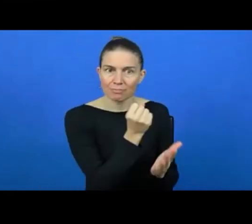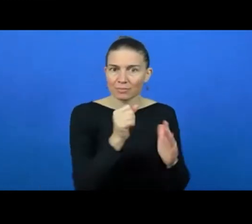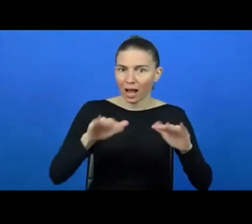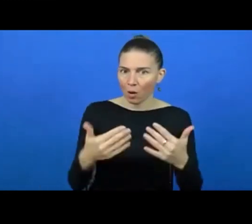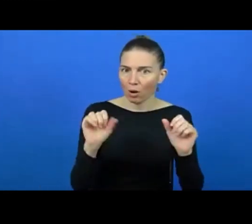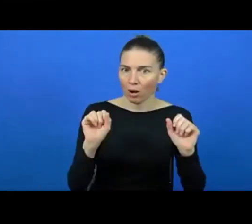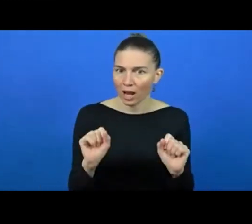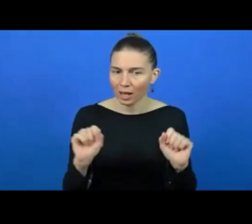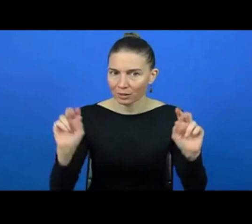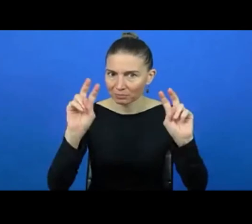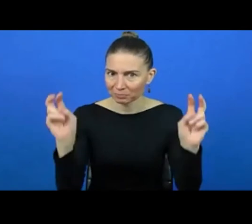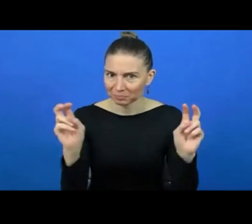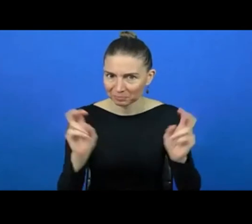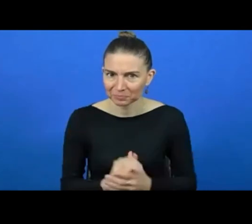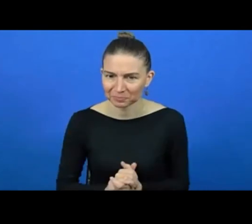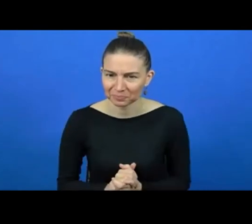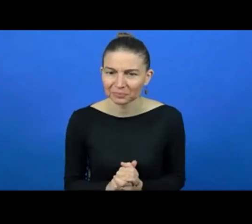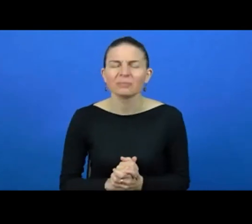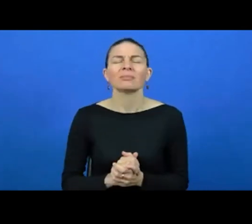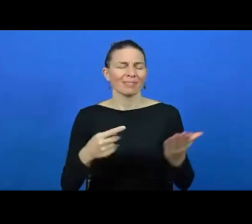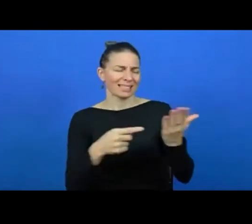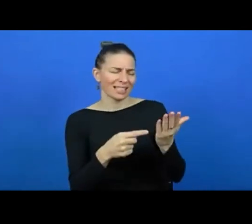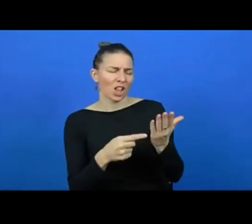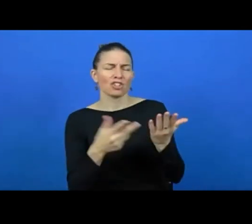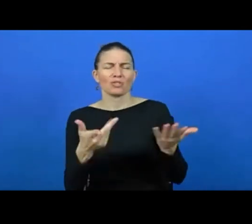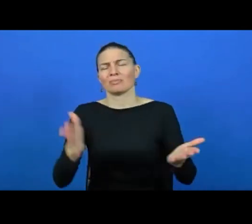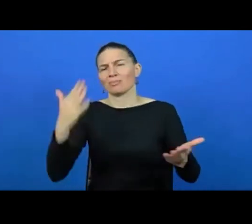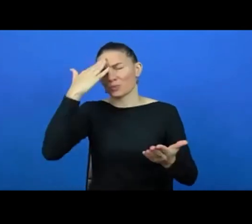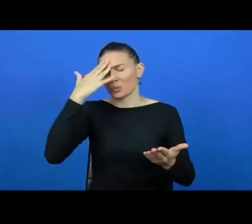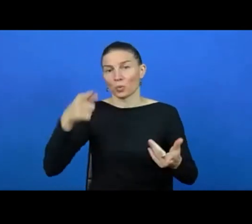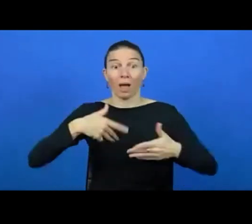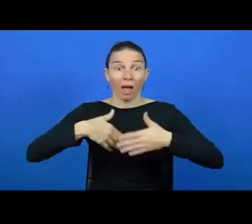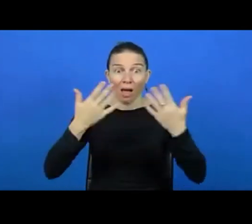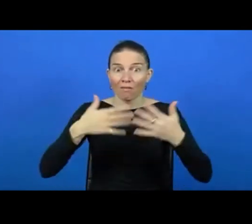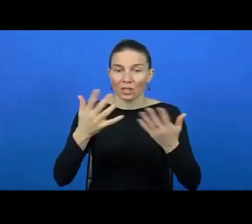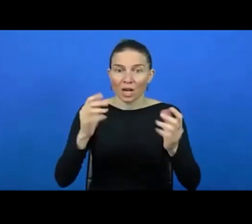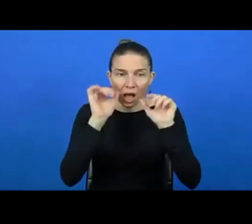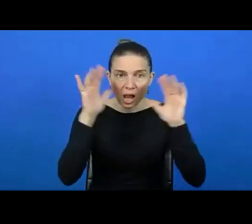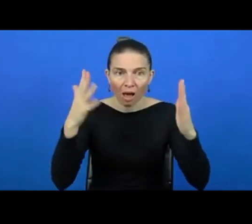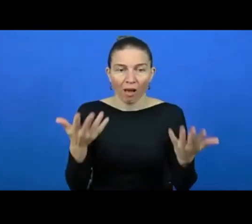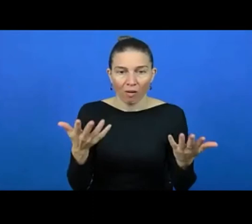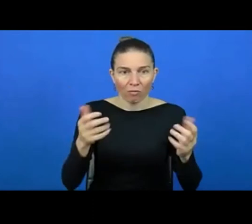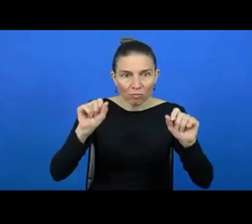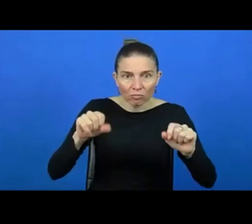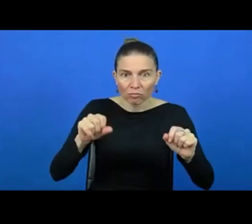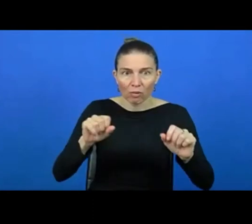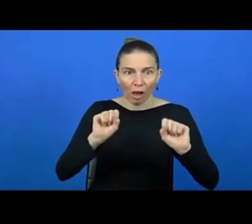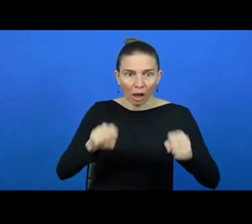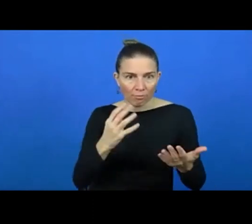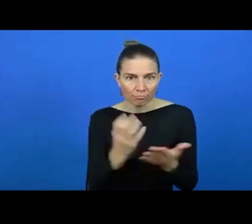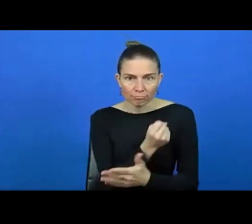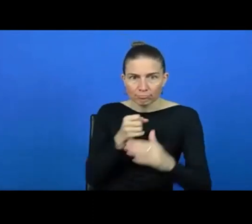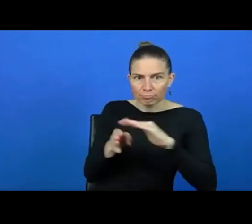essential component of everyday life. We need to ensure that it works for everyone and not only some of the